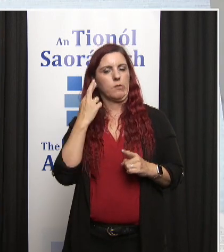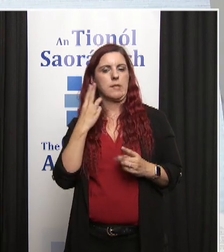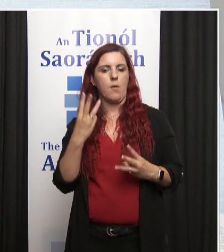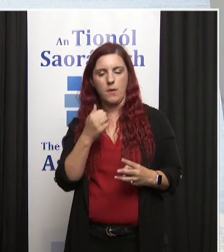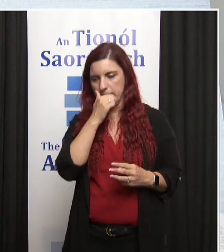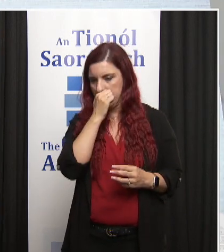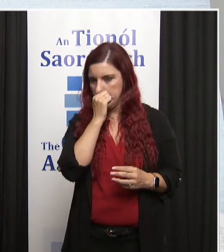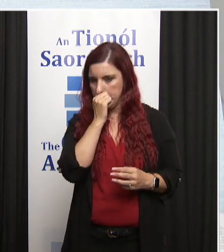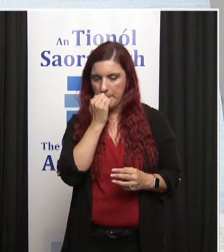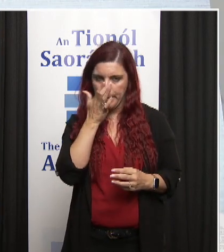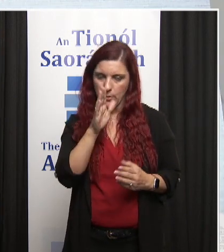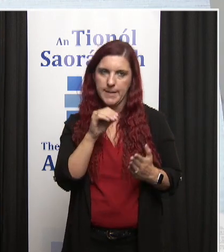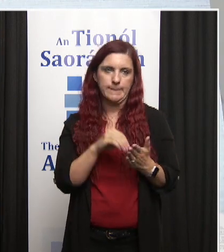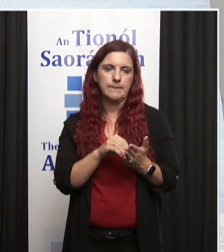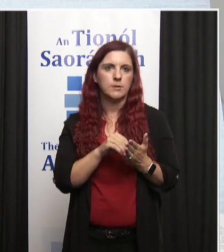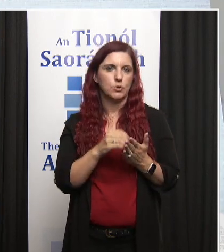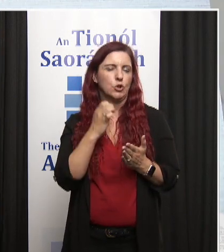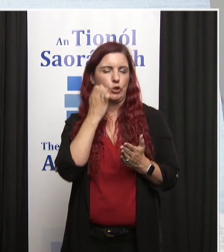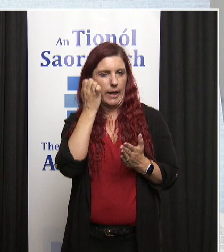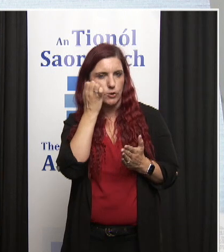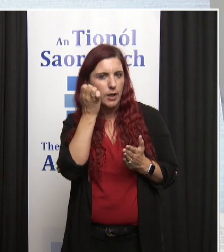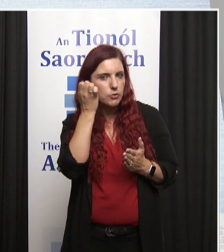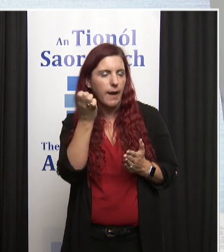for anything, that it was very much